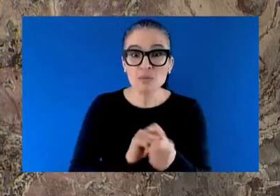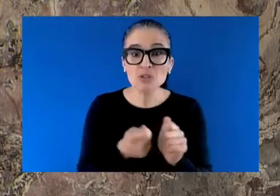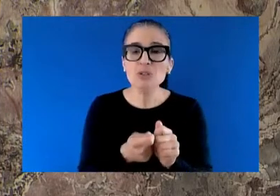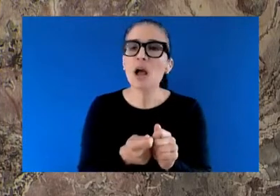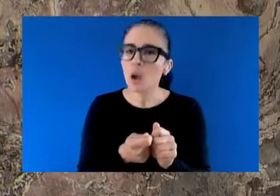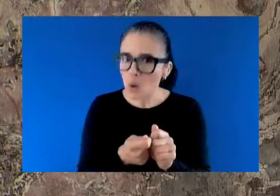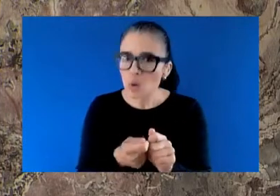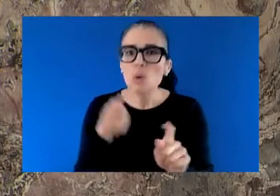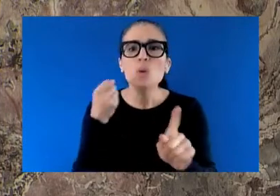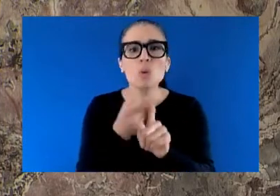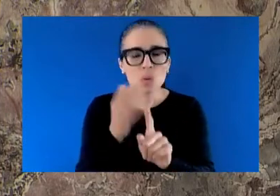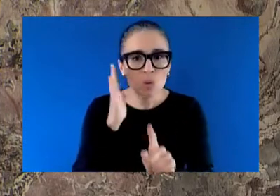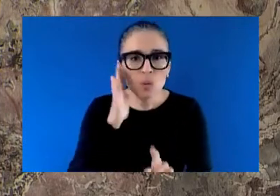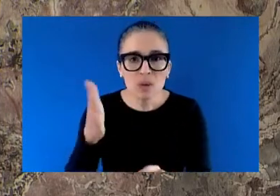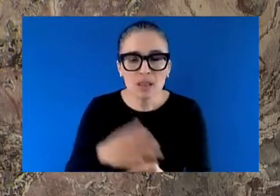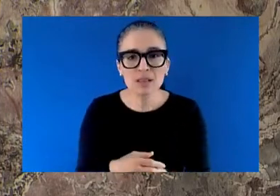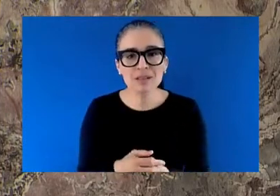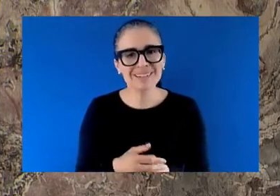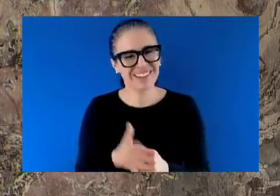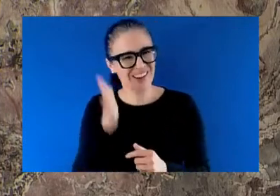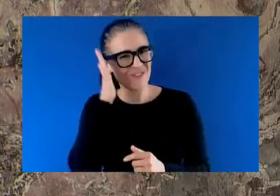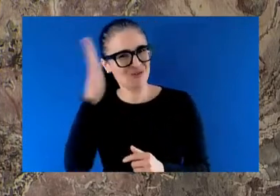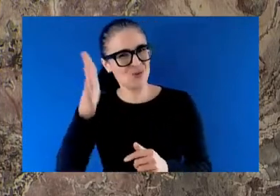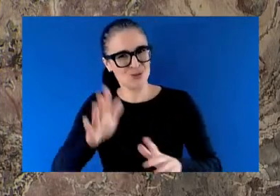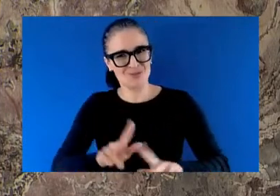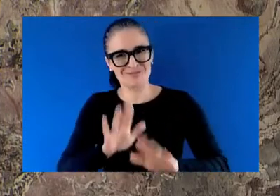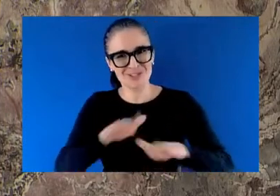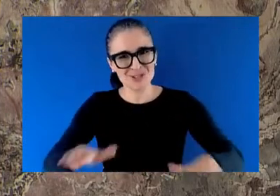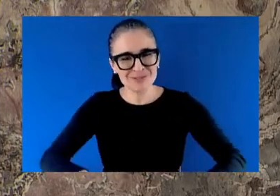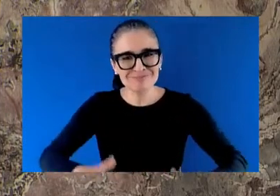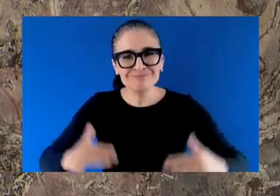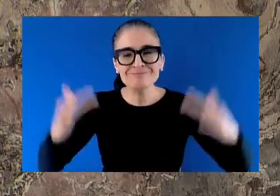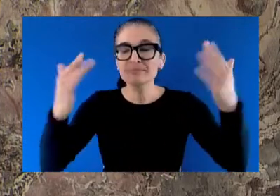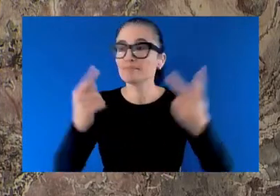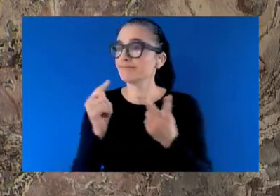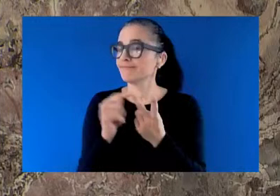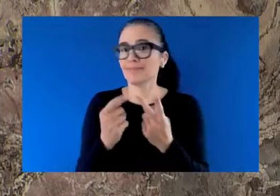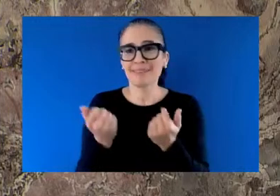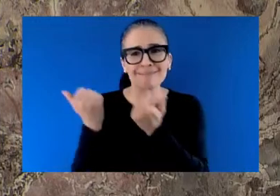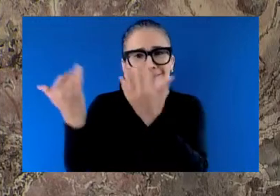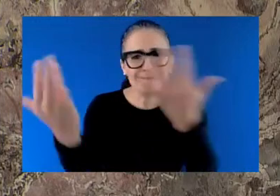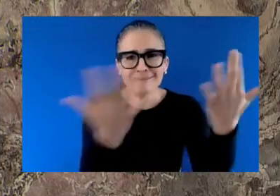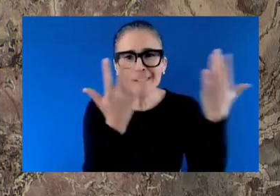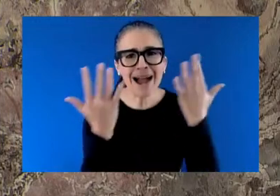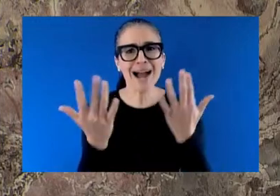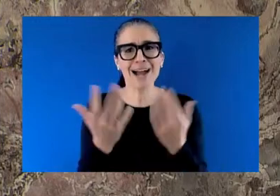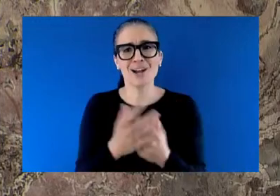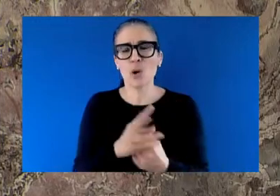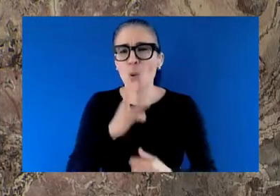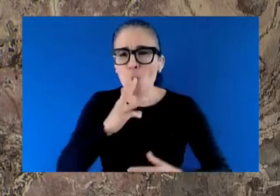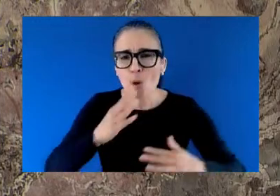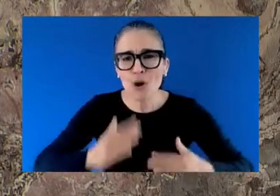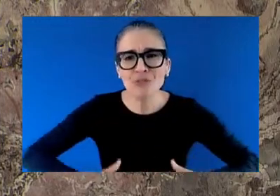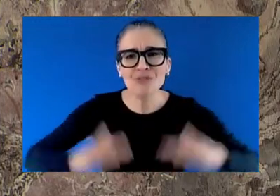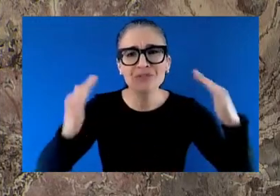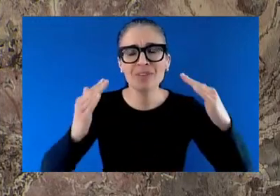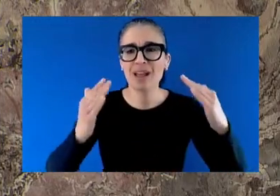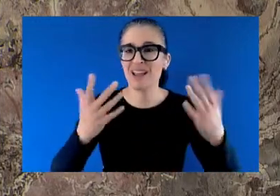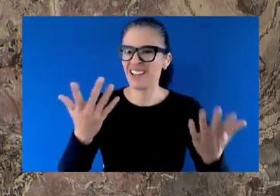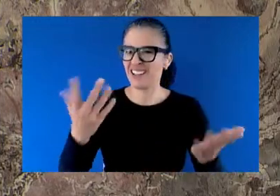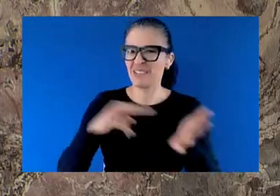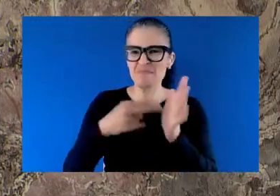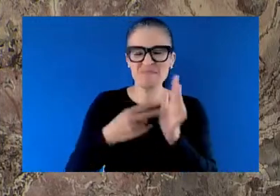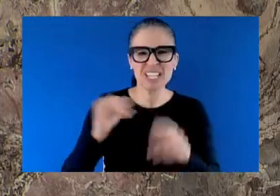their communities, and then they have to pay insurance rates. Mr. Speaker, the only game of chicken going on here is between